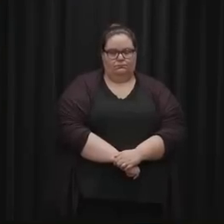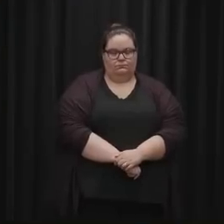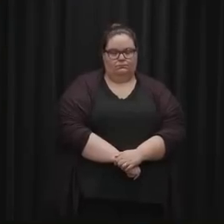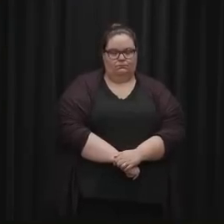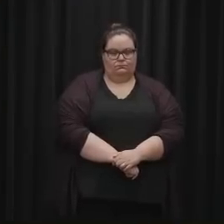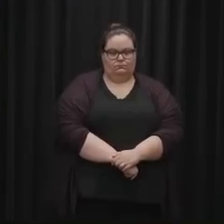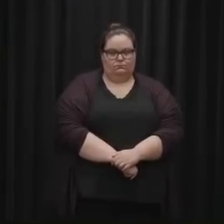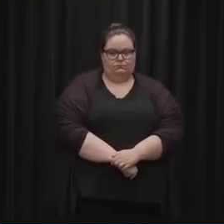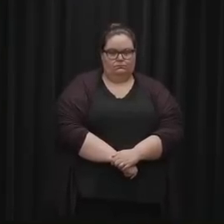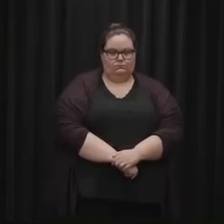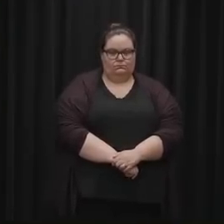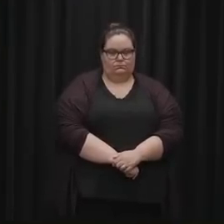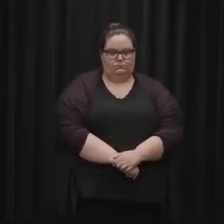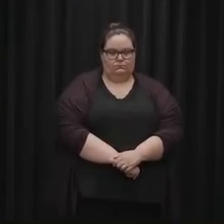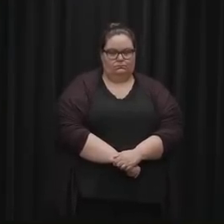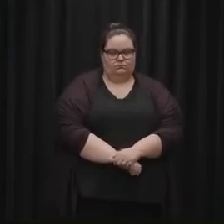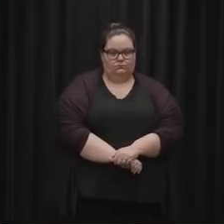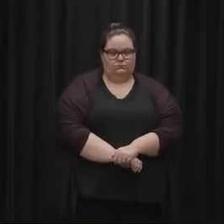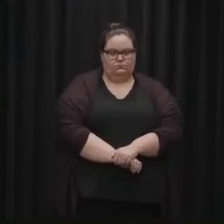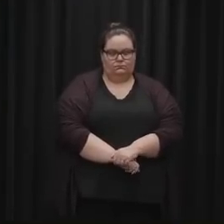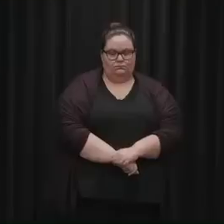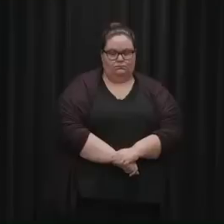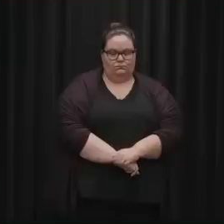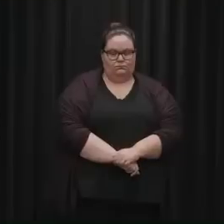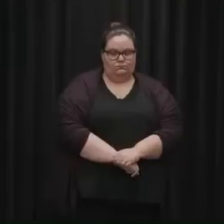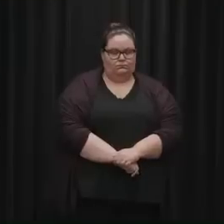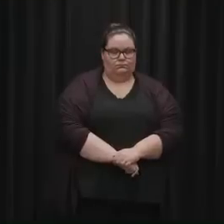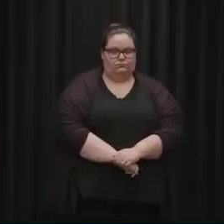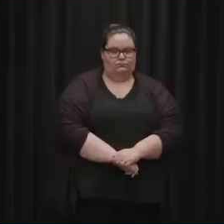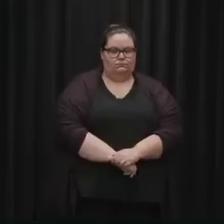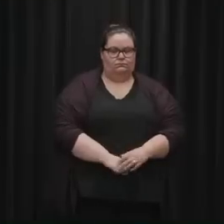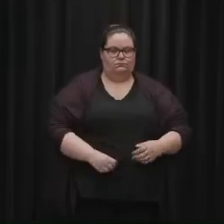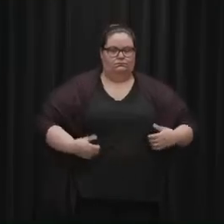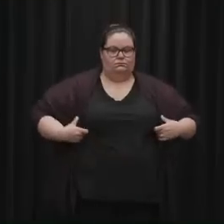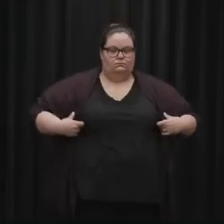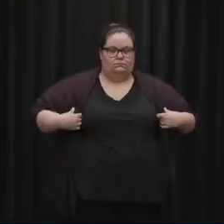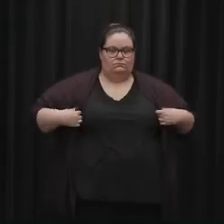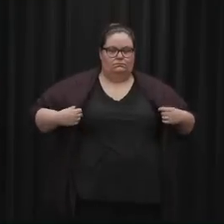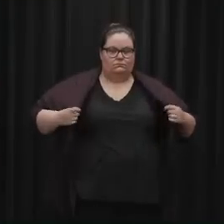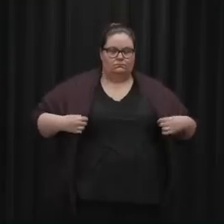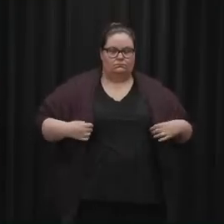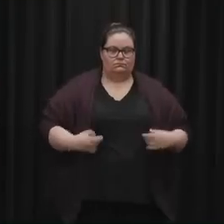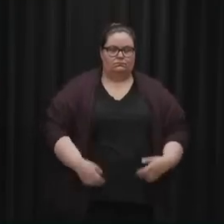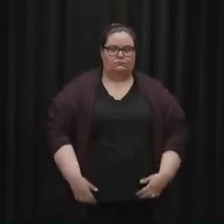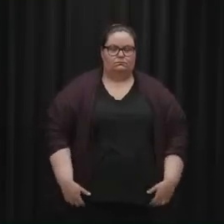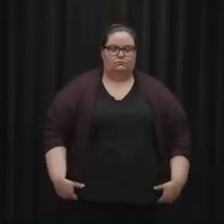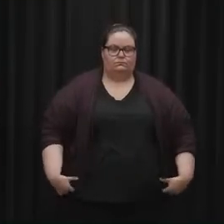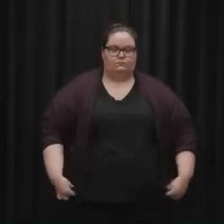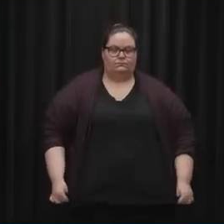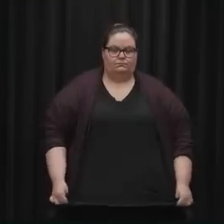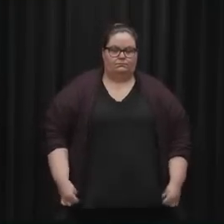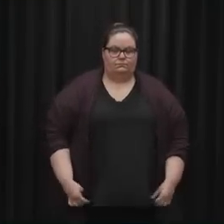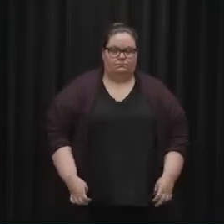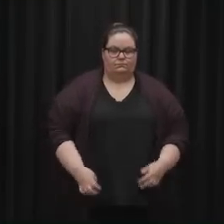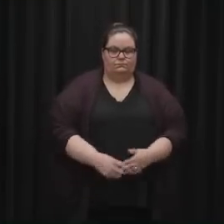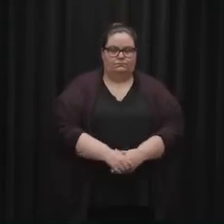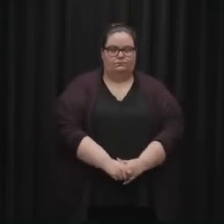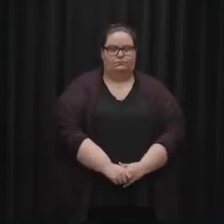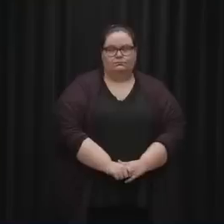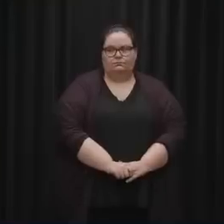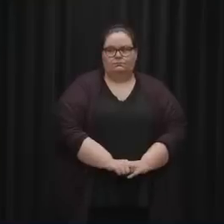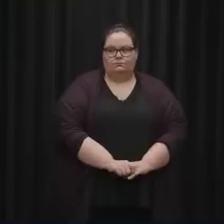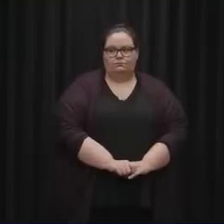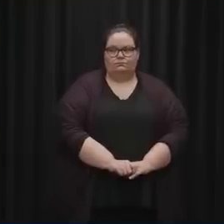outside the province, or you're with here, part of the exceptional group, perhaps